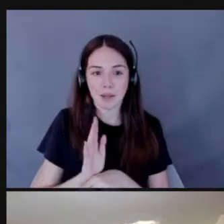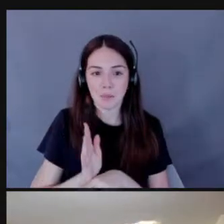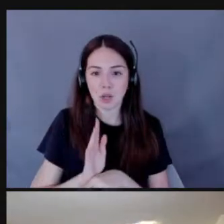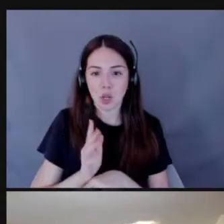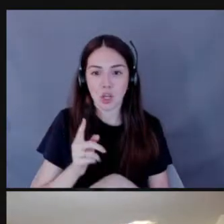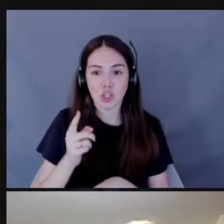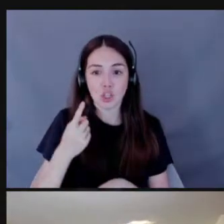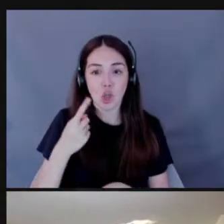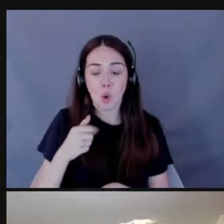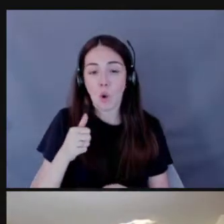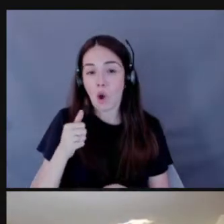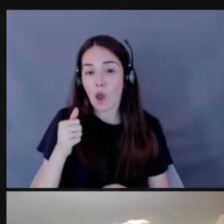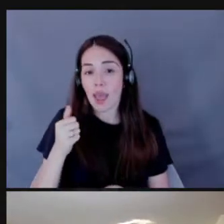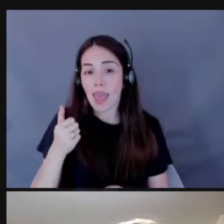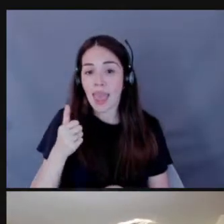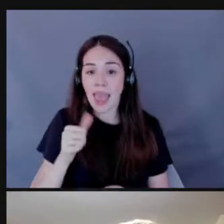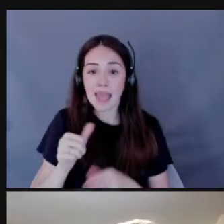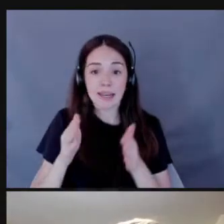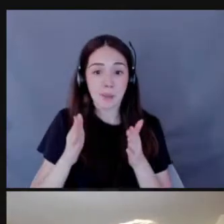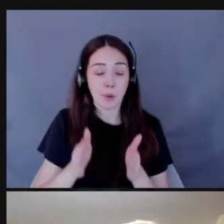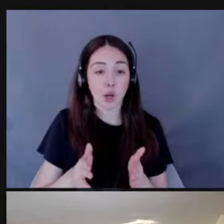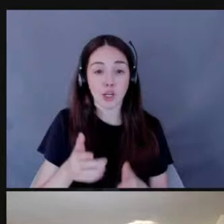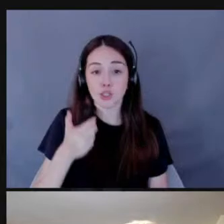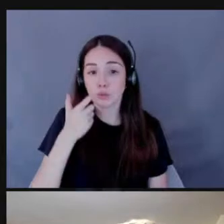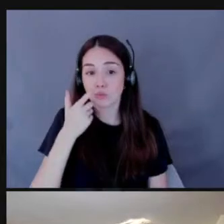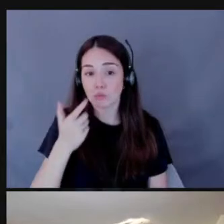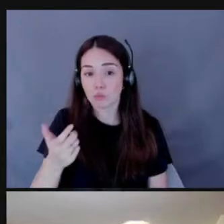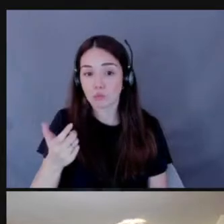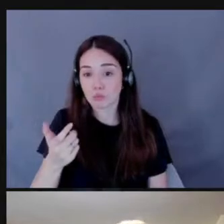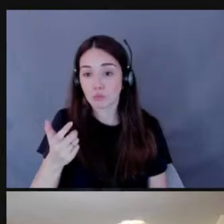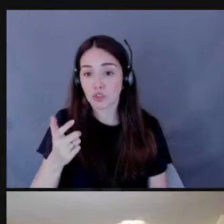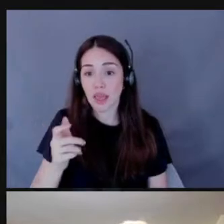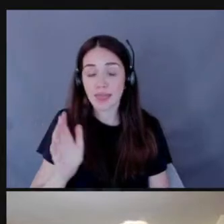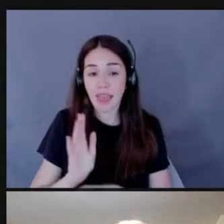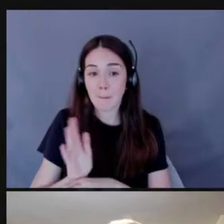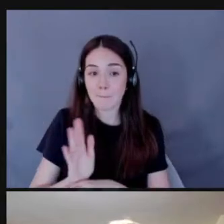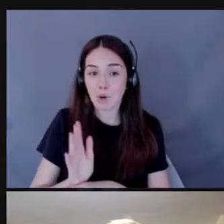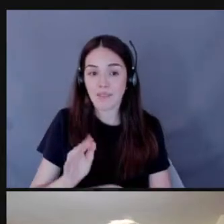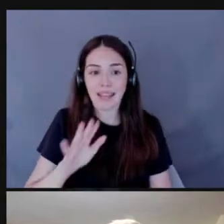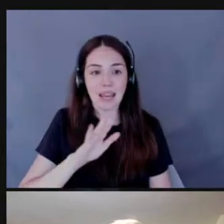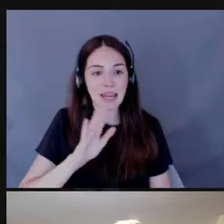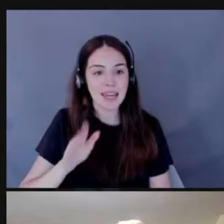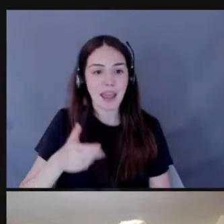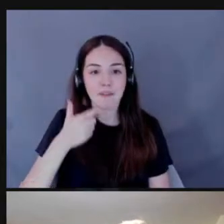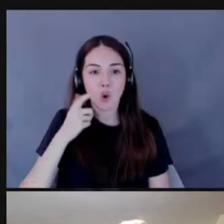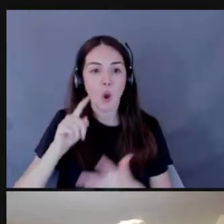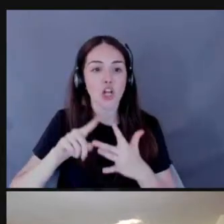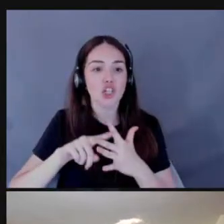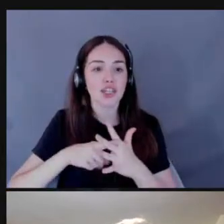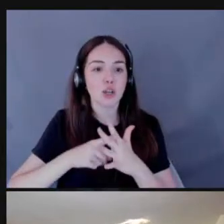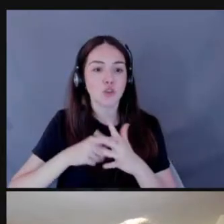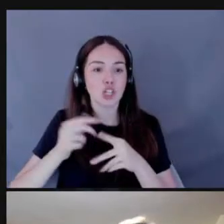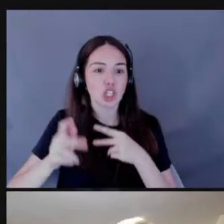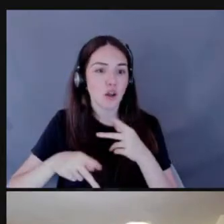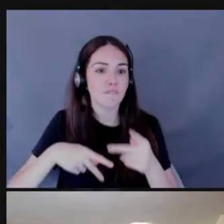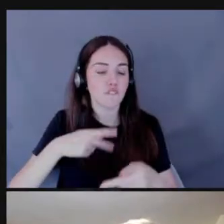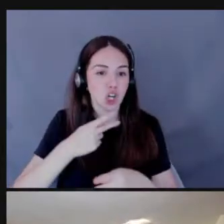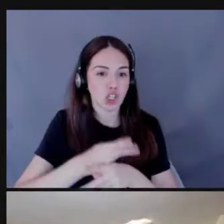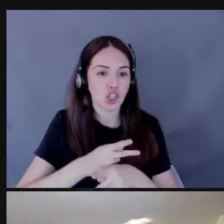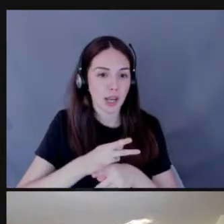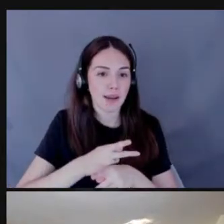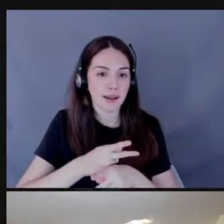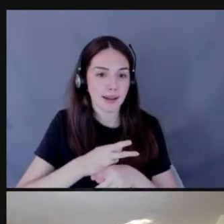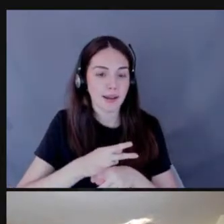that original or that Frew tape has never seen the original, or at least has never, none of the copies of